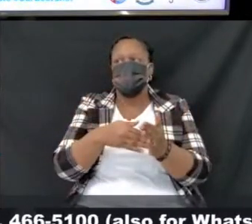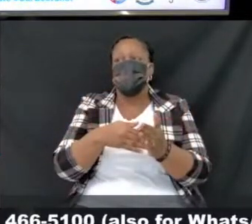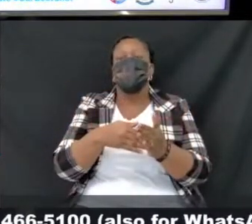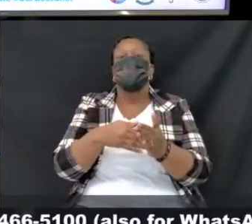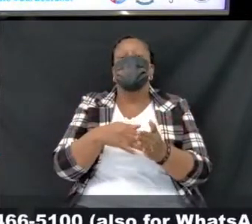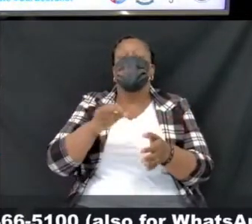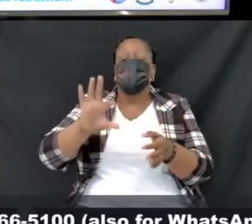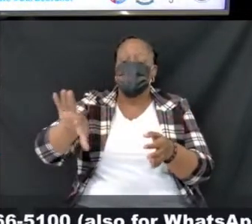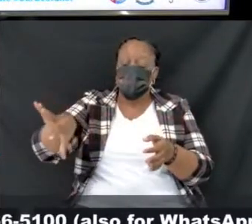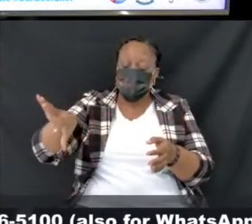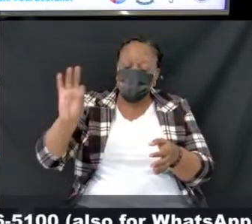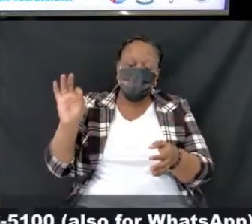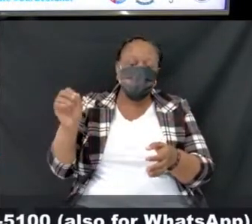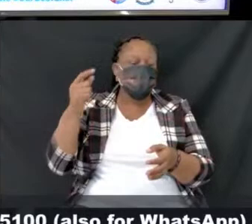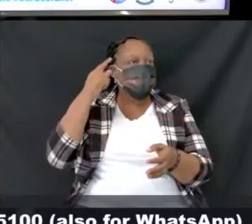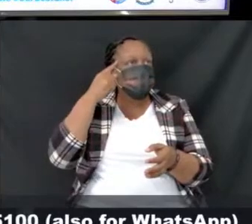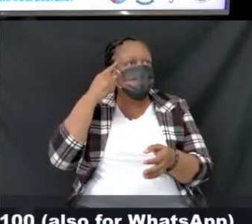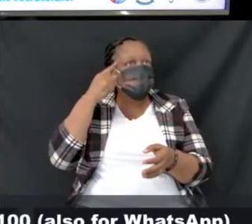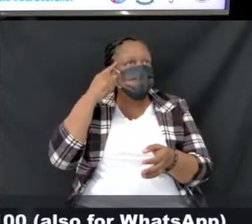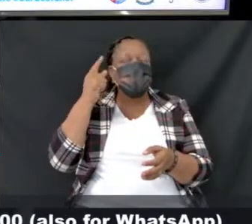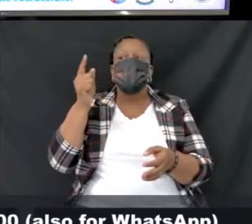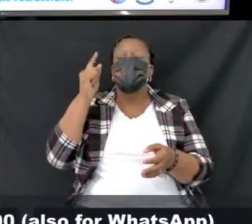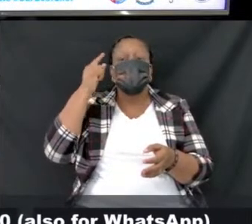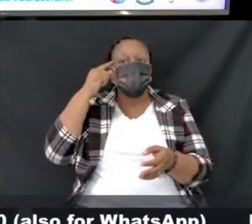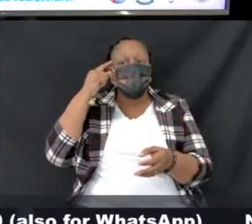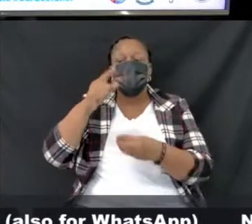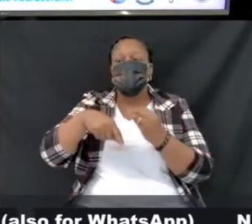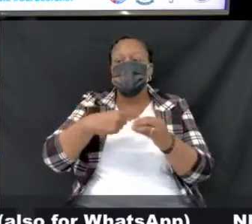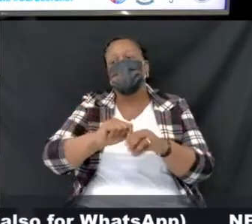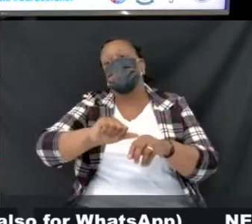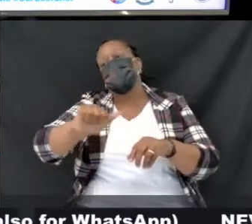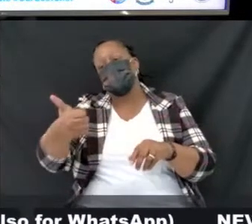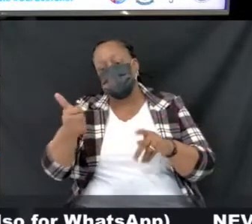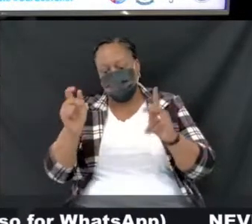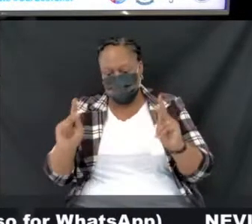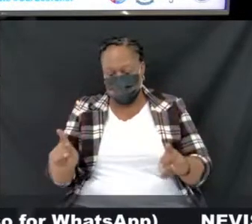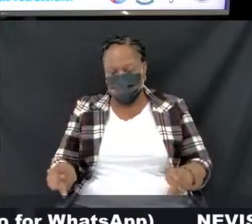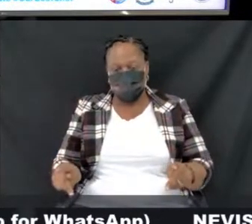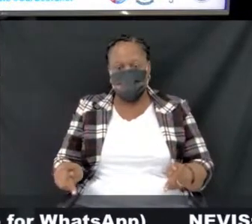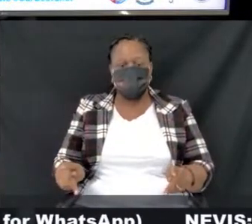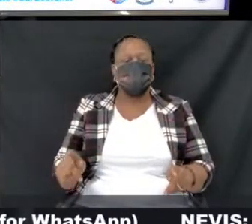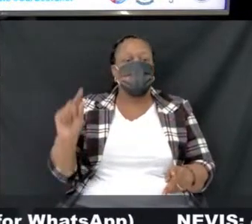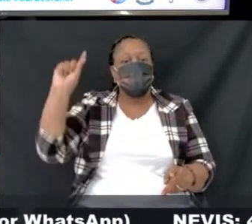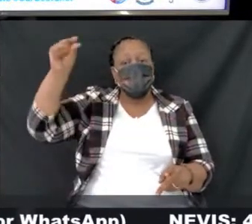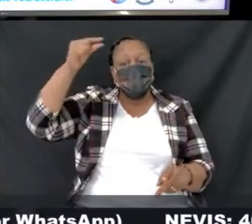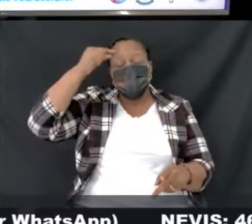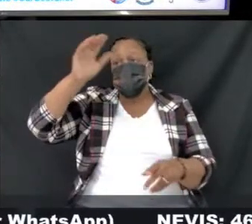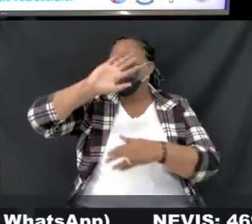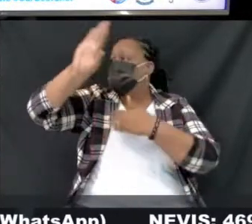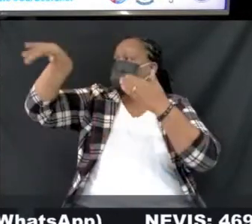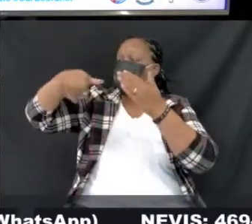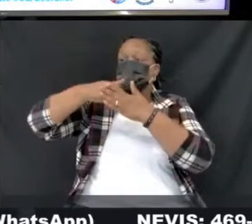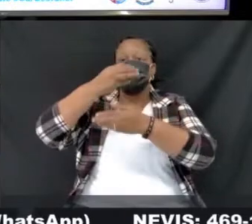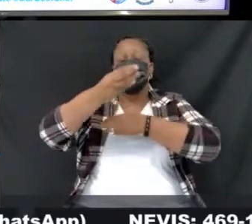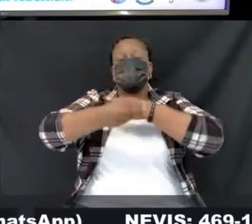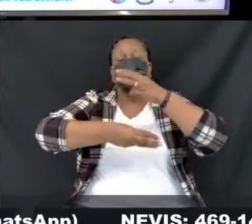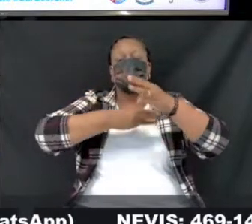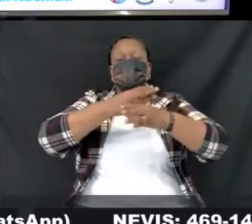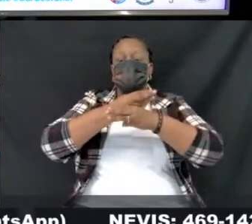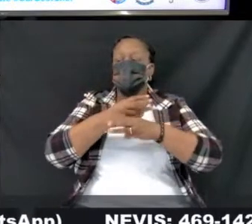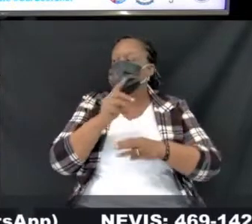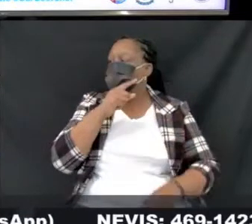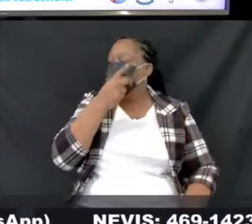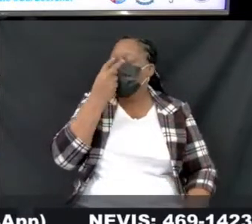we make affect others. As governments across the globe begin to retract the imposition of strict